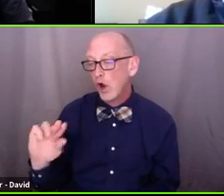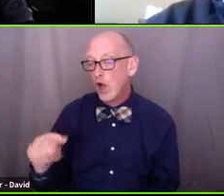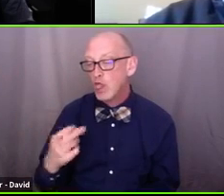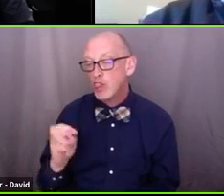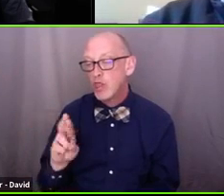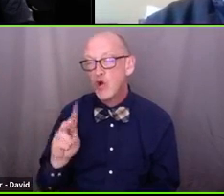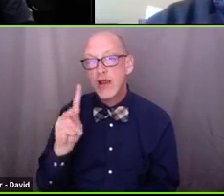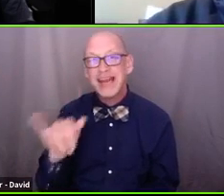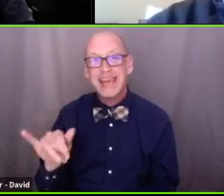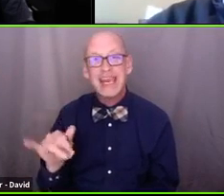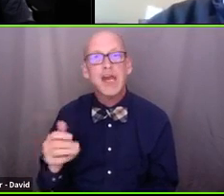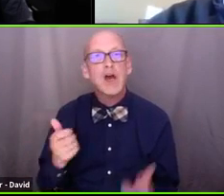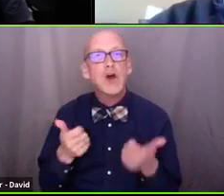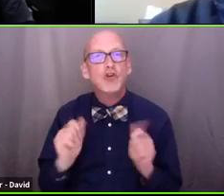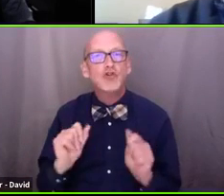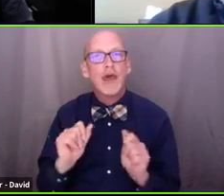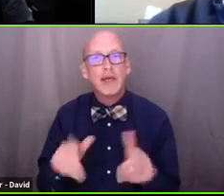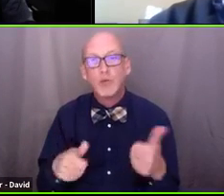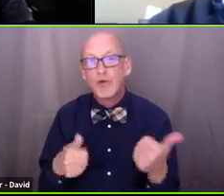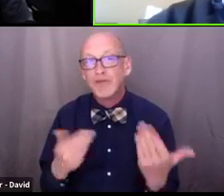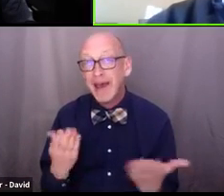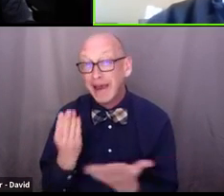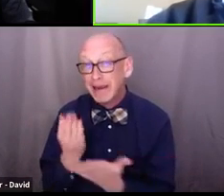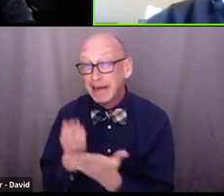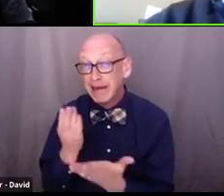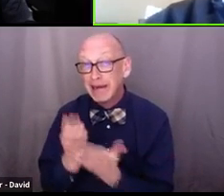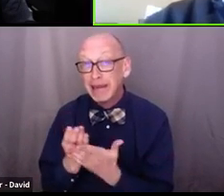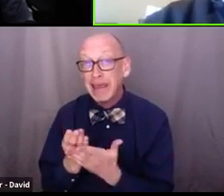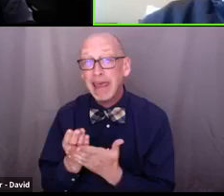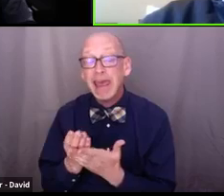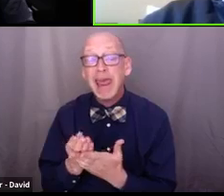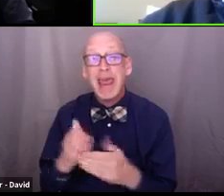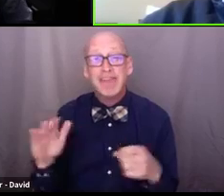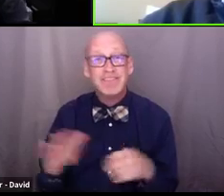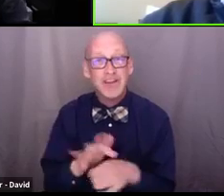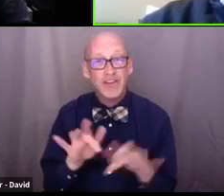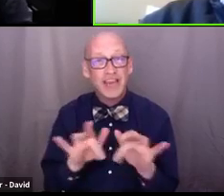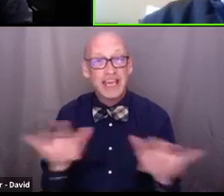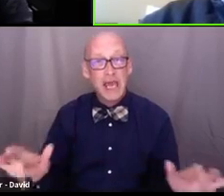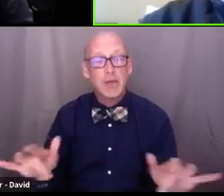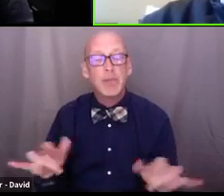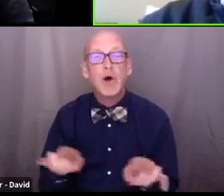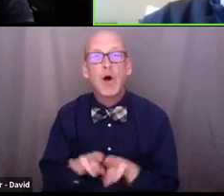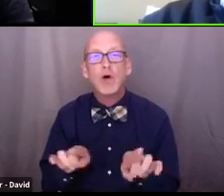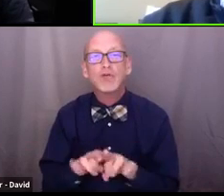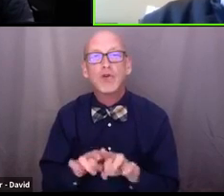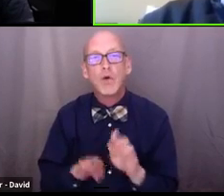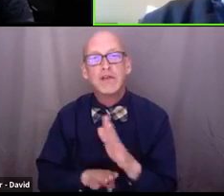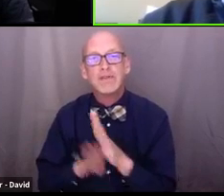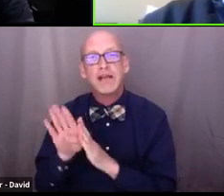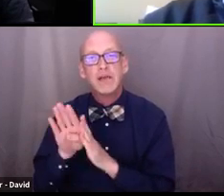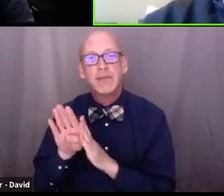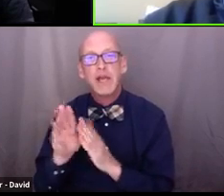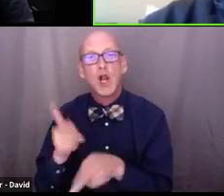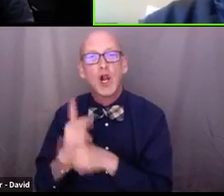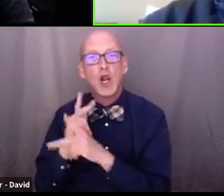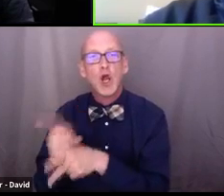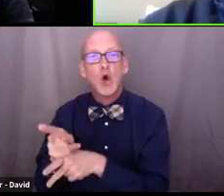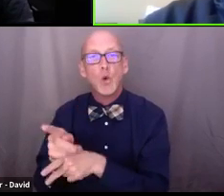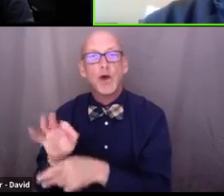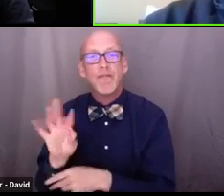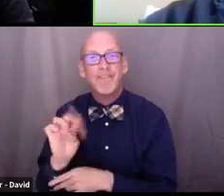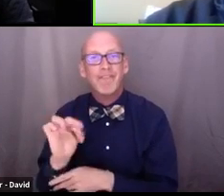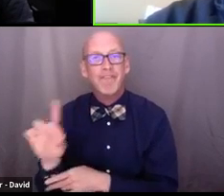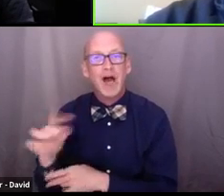in the gap of providing access to capital. And I think one other program we have something called a development loan fund, where we are partnering